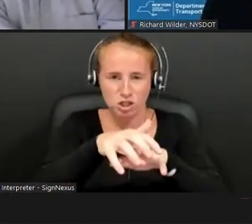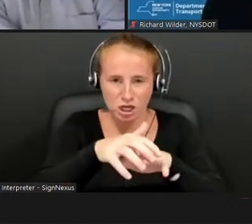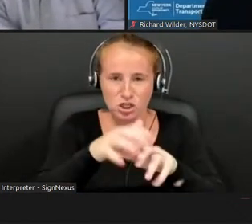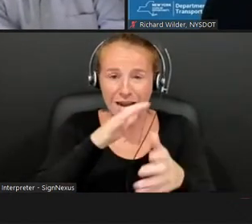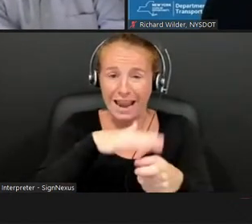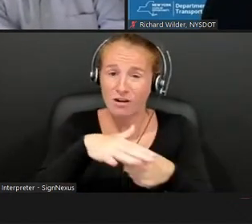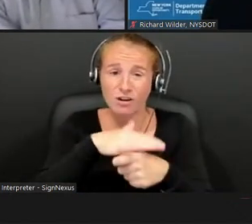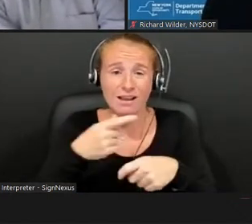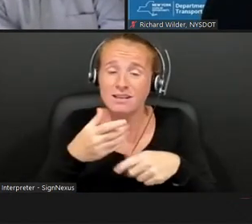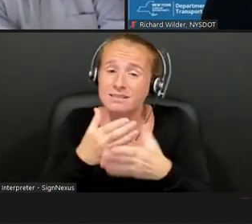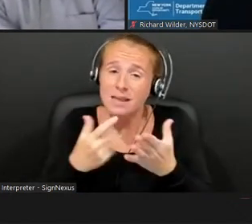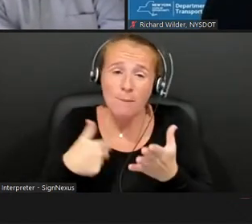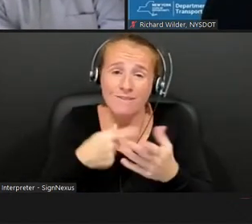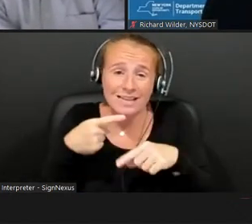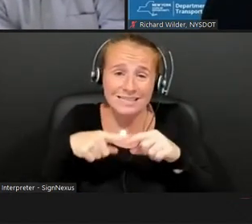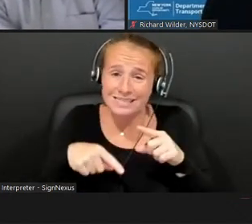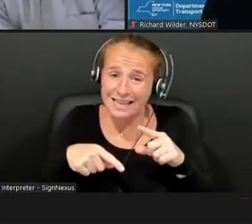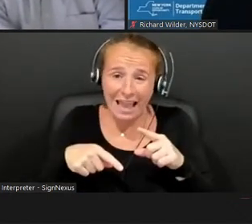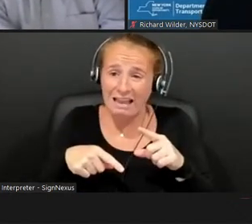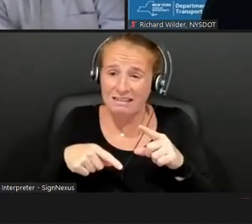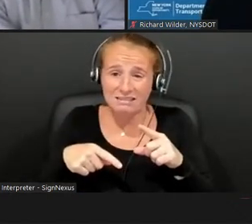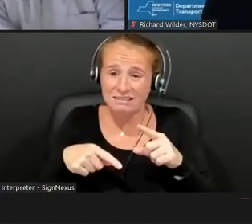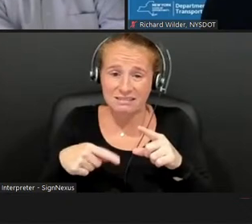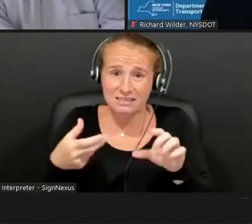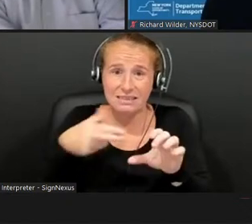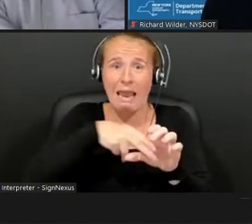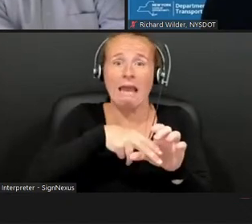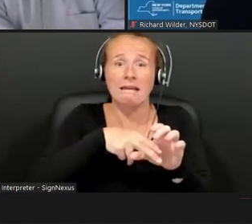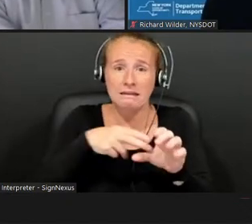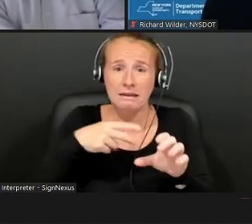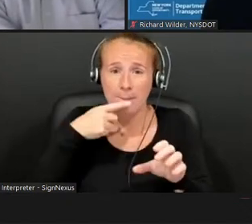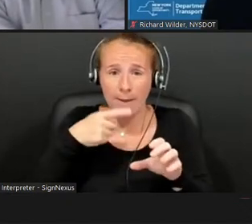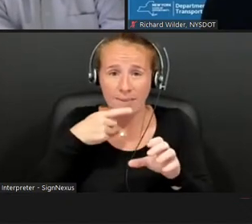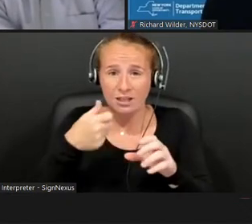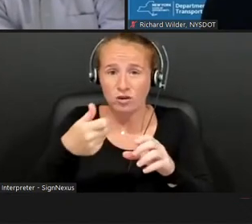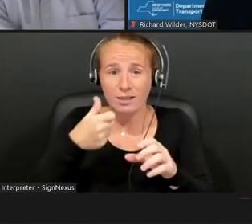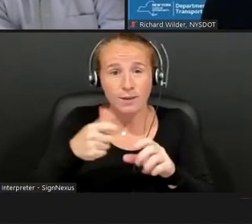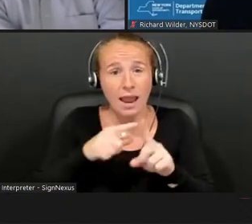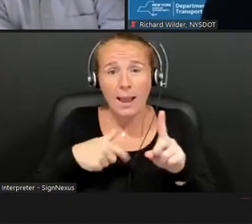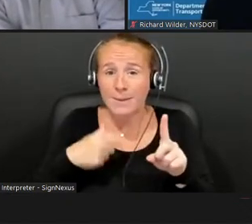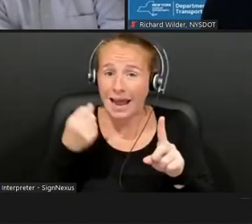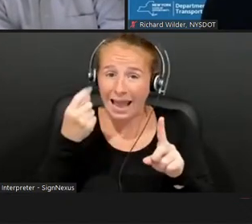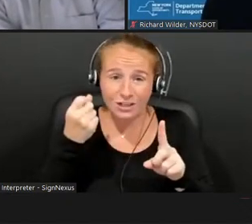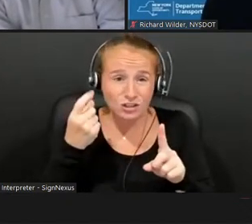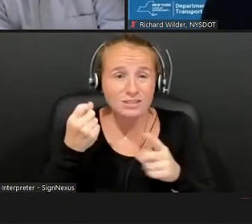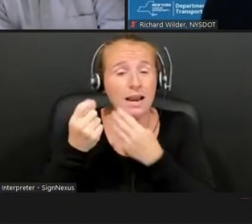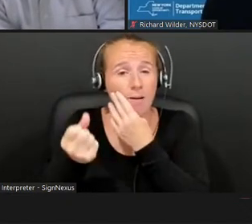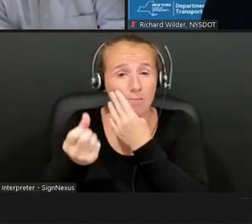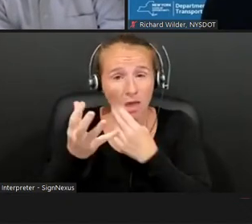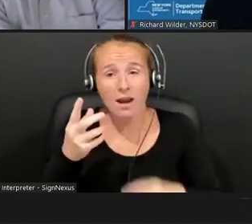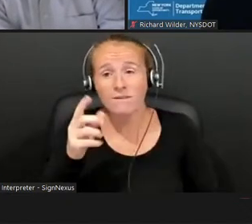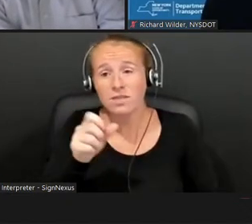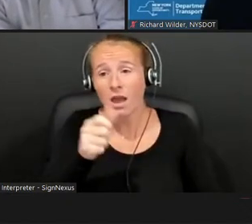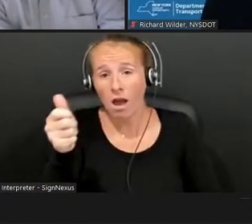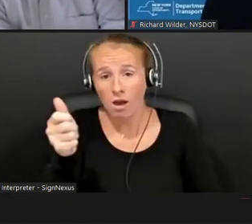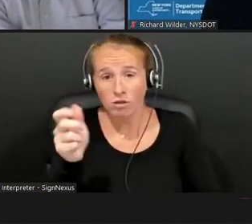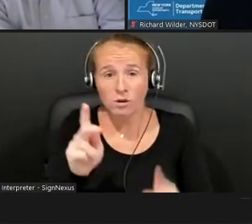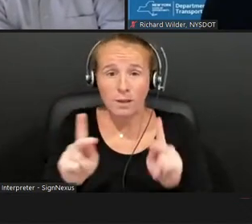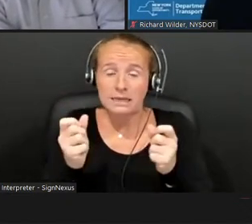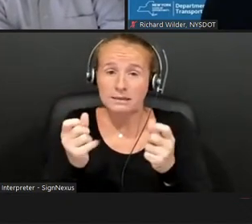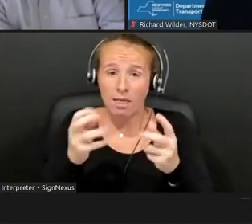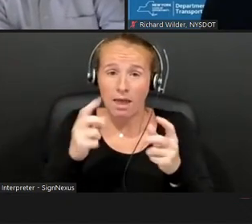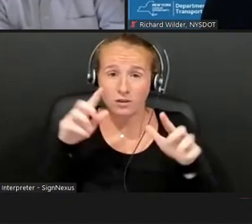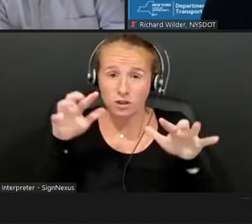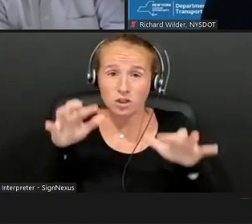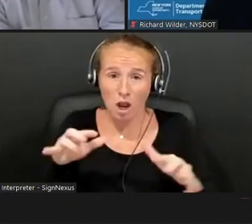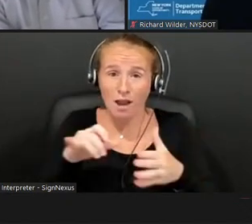take public transportation and to me uh frankly what I understand a lot of the other implications um it is so much shocking that